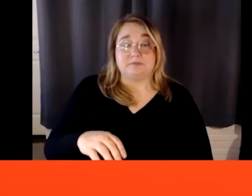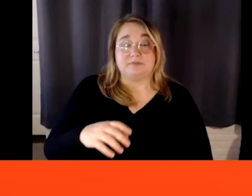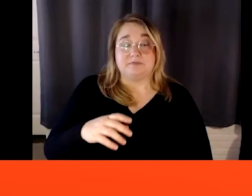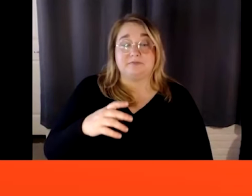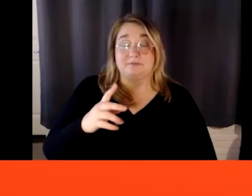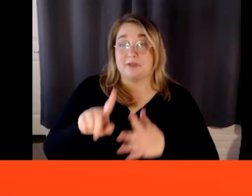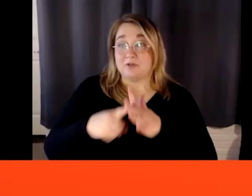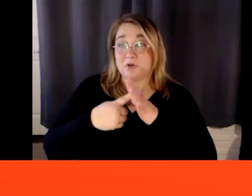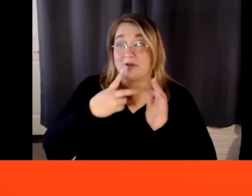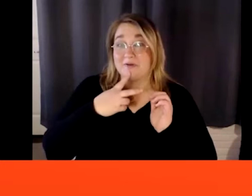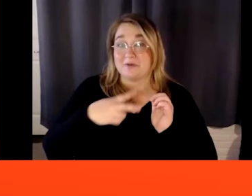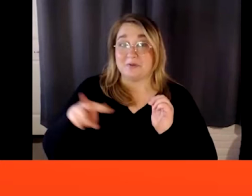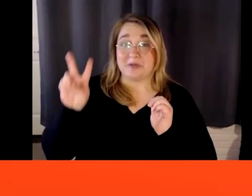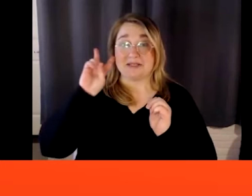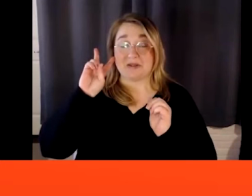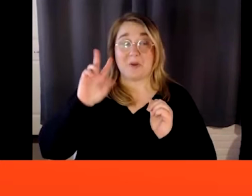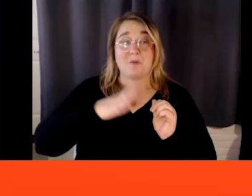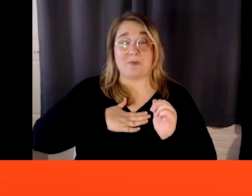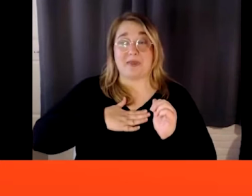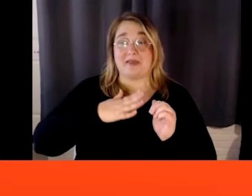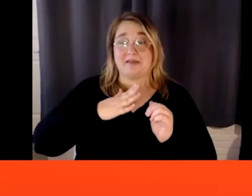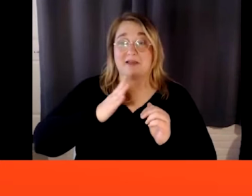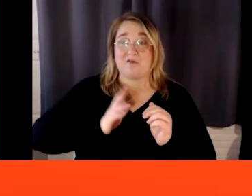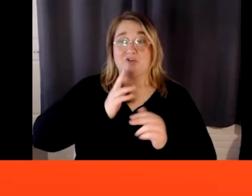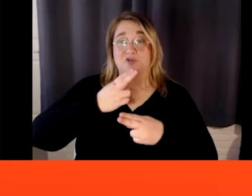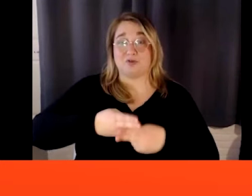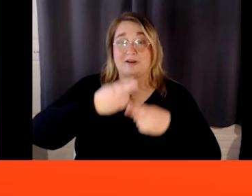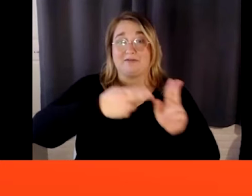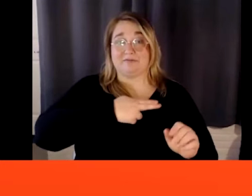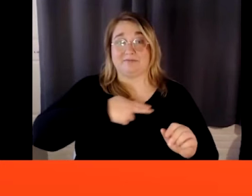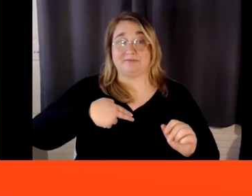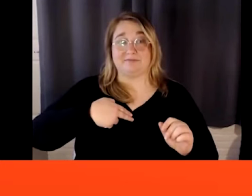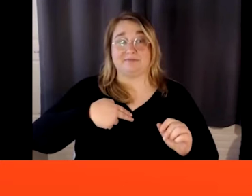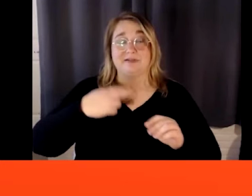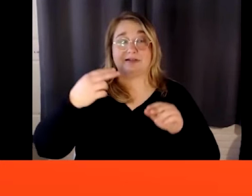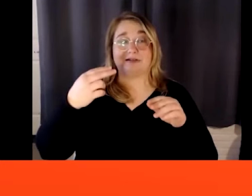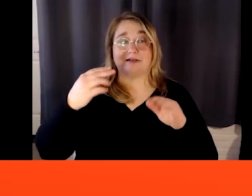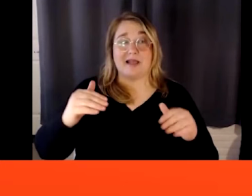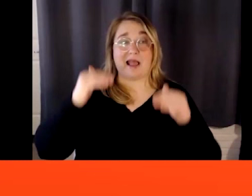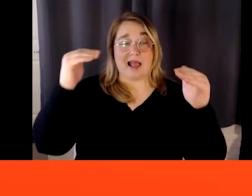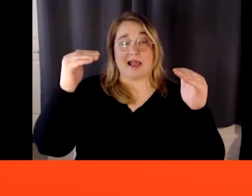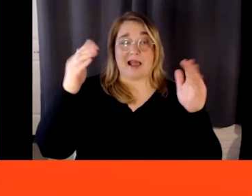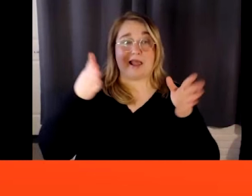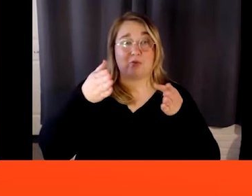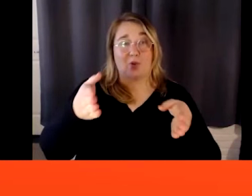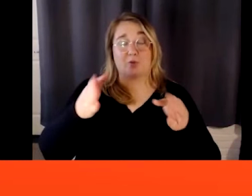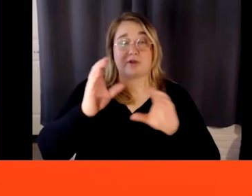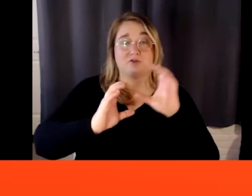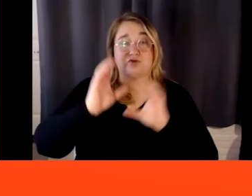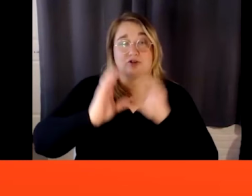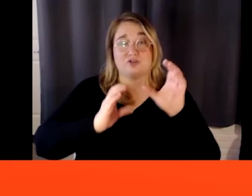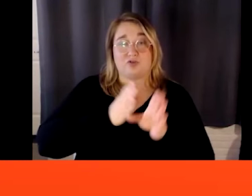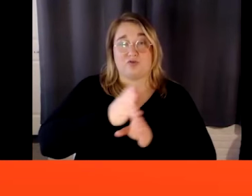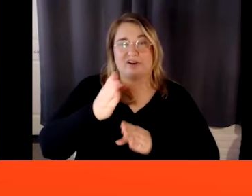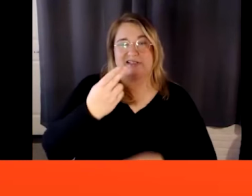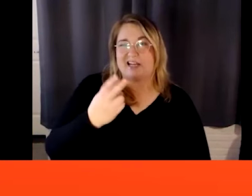ago, my official title was High Road Construction Careers, or HRCC coordinator.